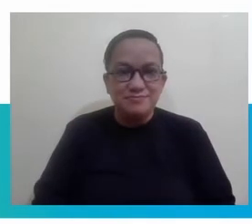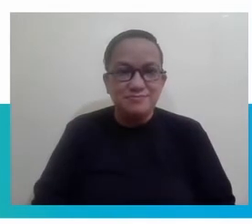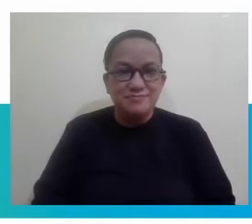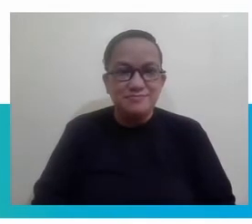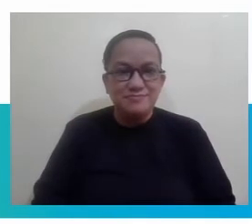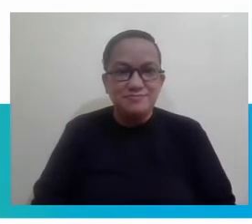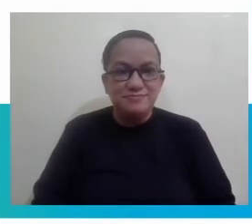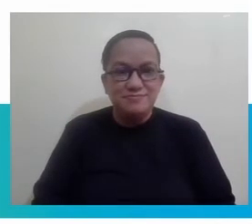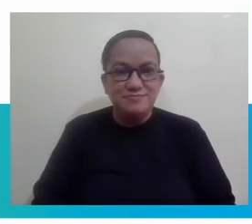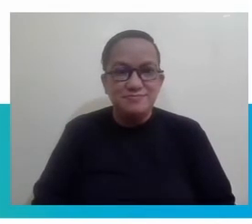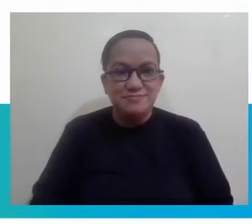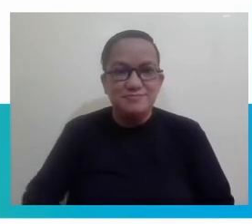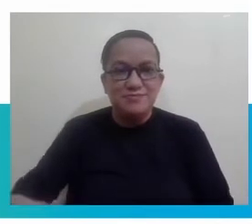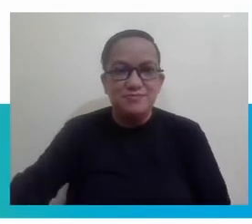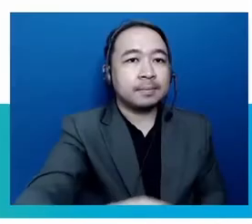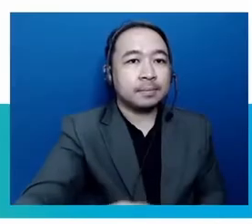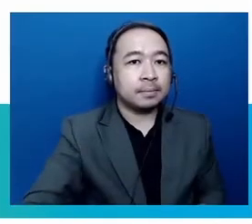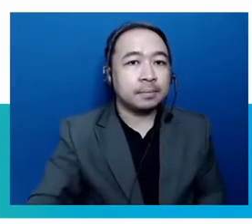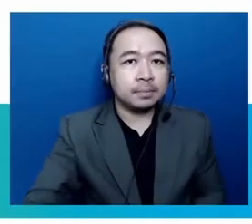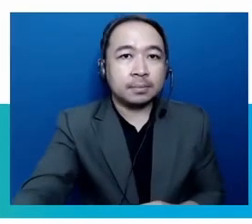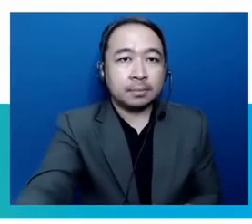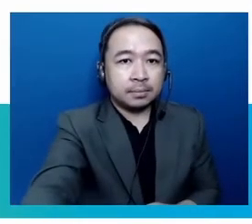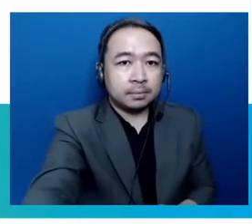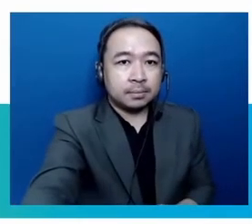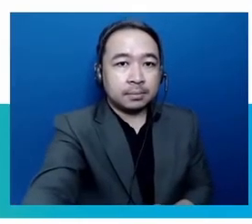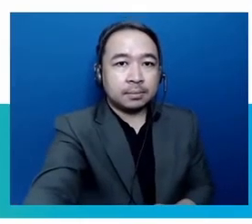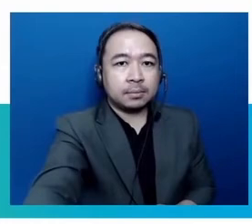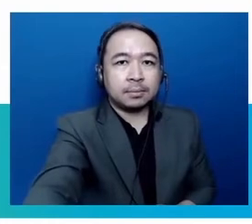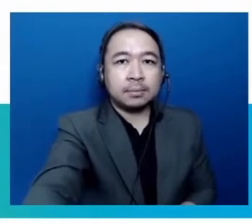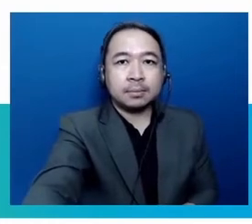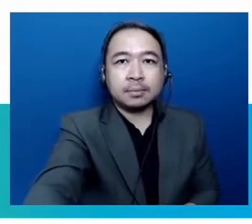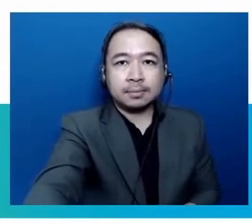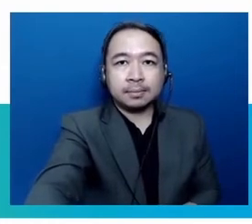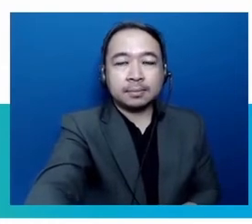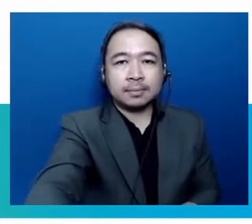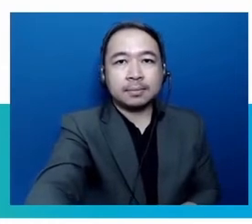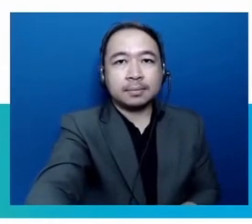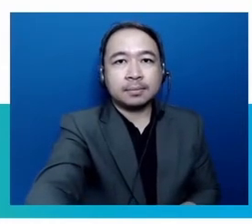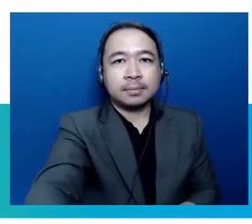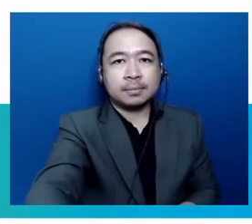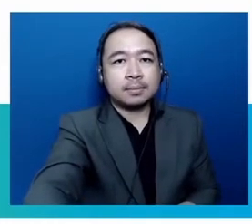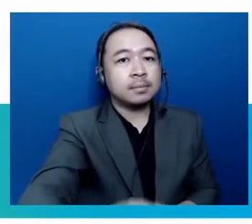screen, and I will be calling out the questions.